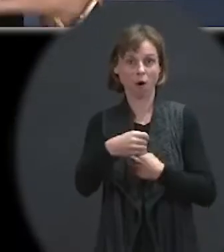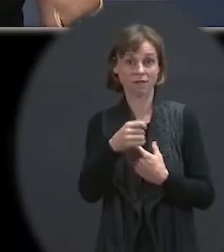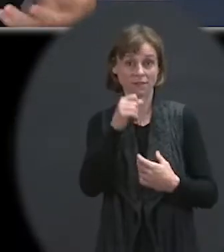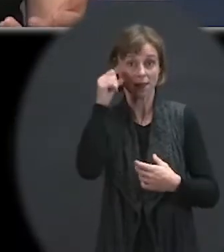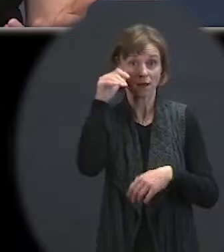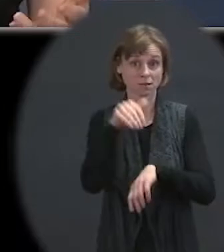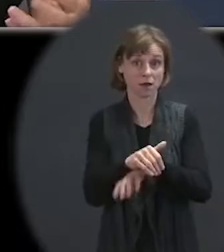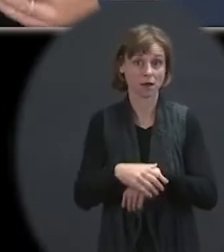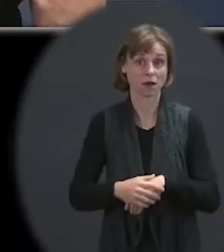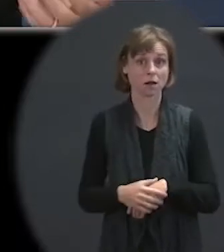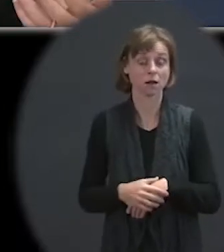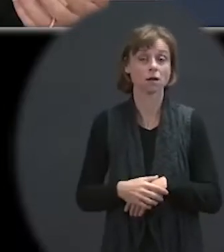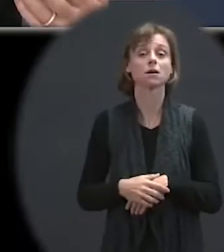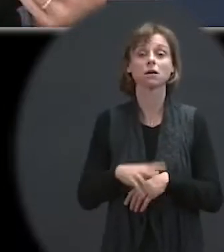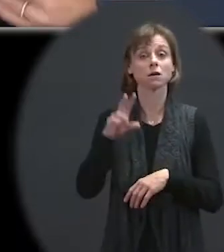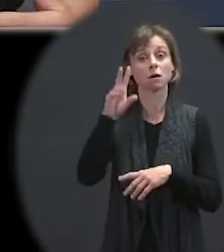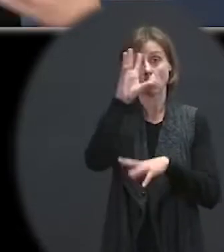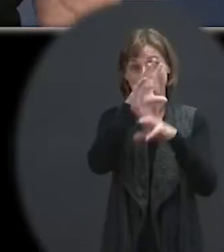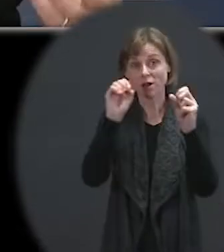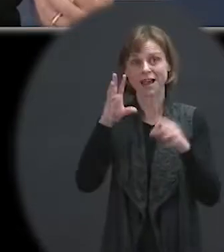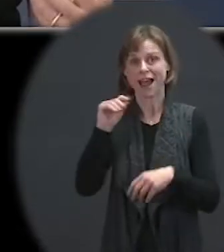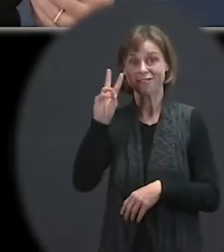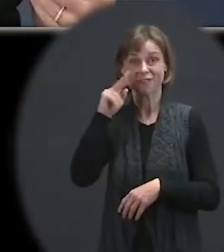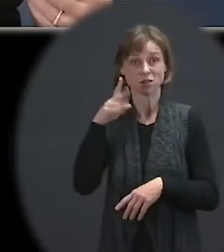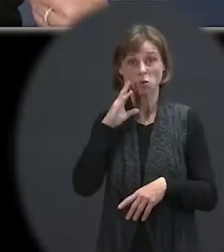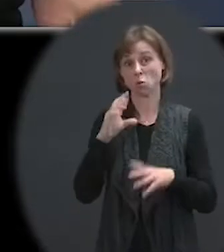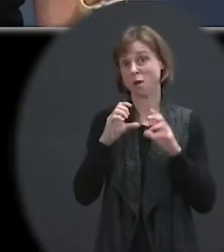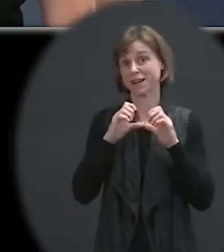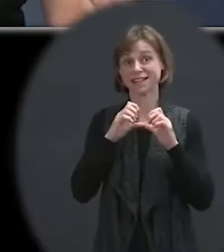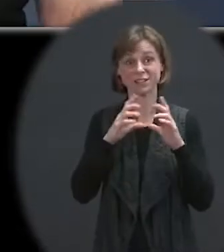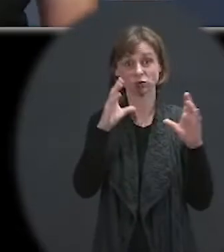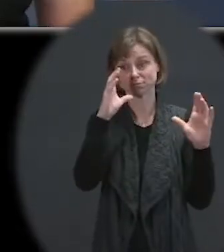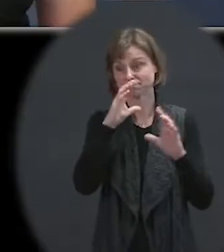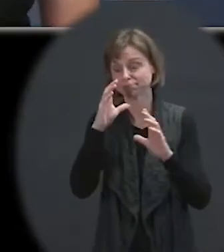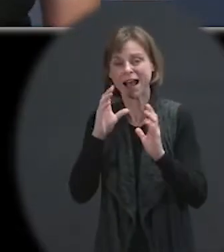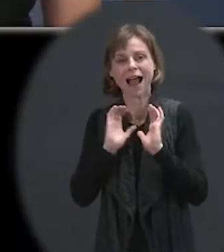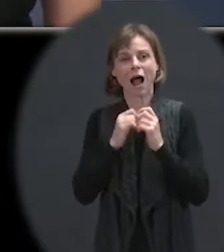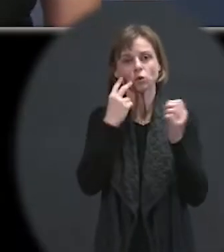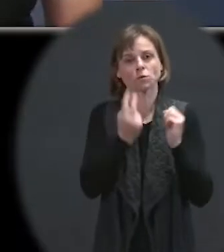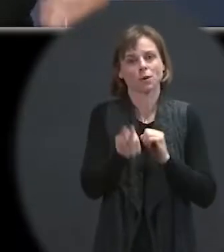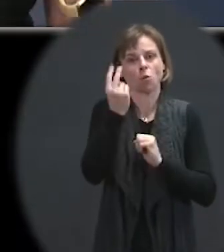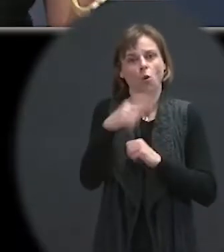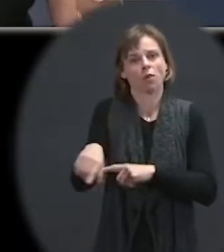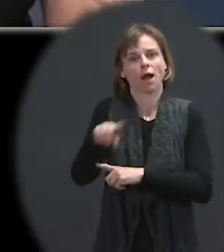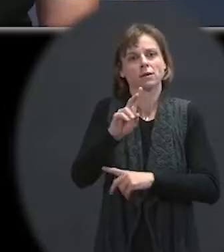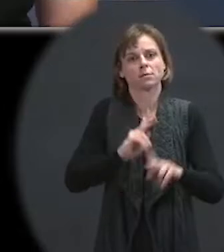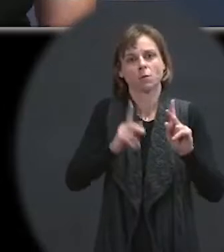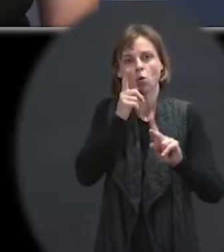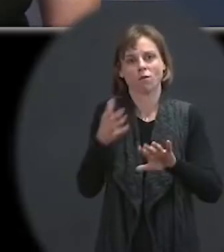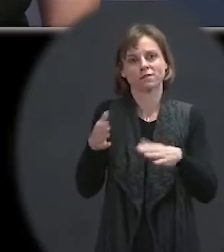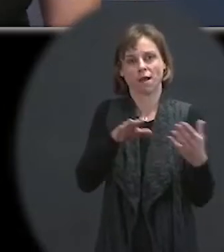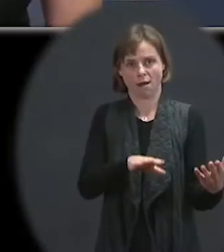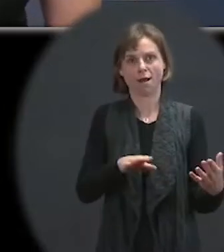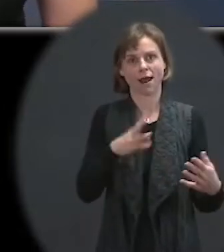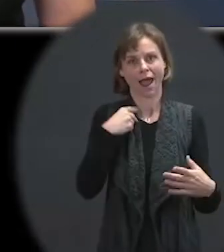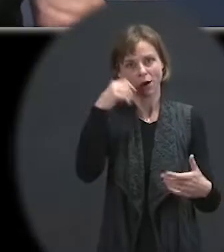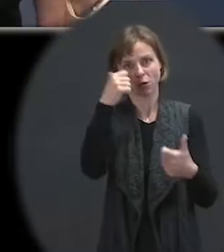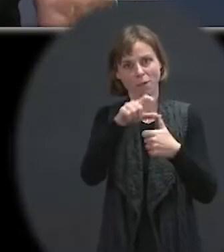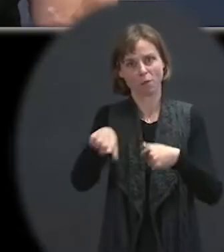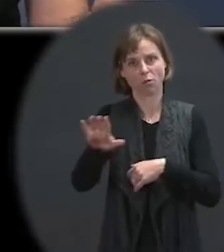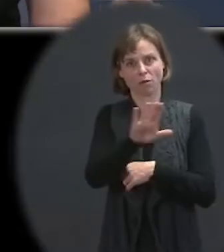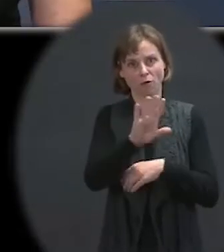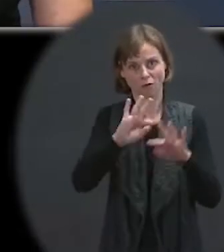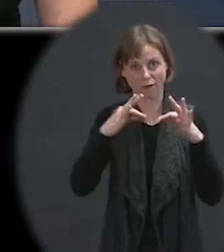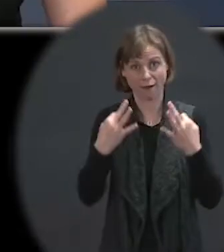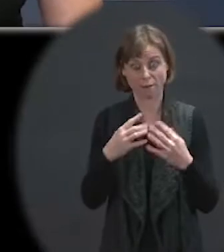the president and the vice president will continue to look for ways to memorialize the lives that have been lost and remember the families. But our